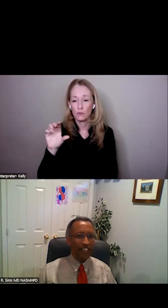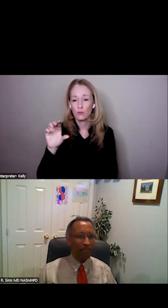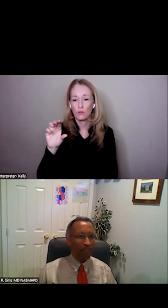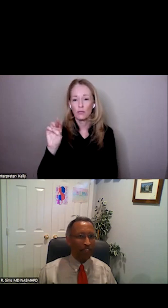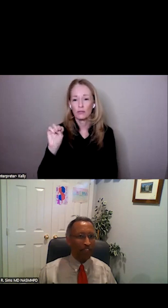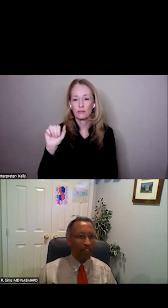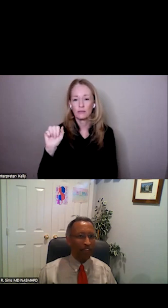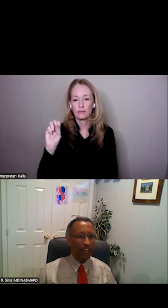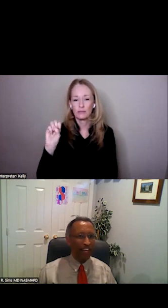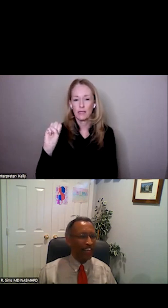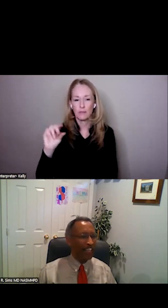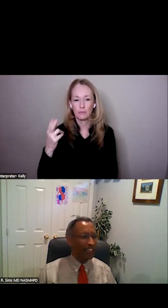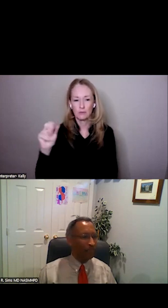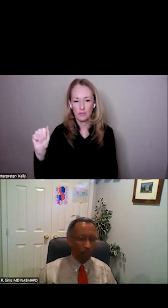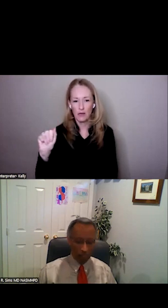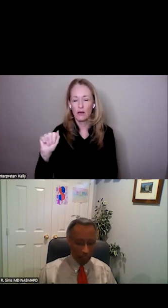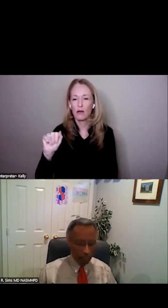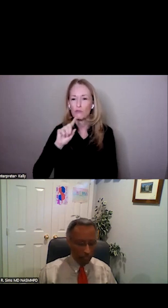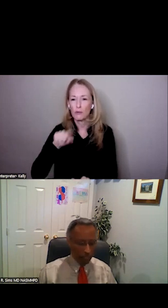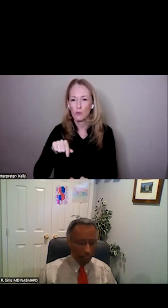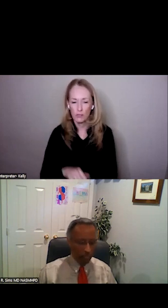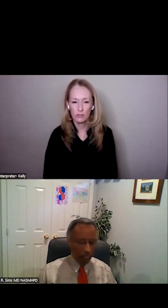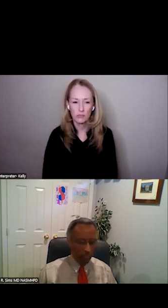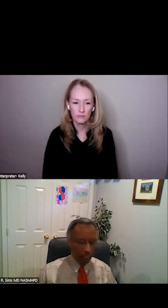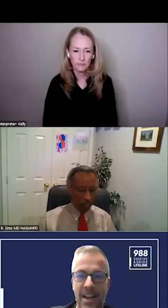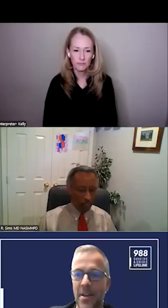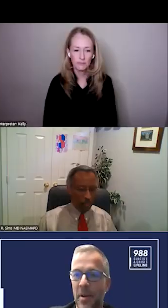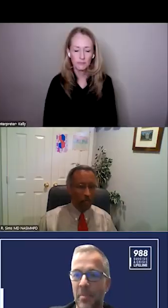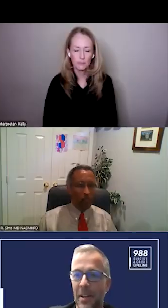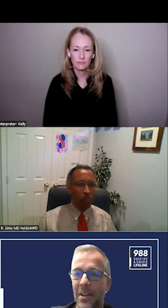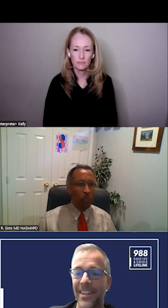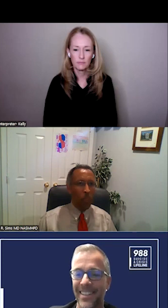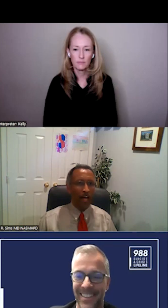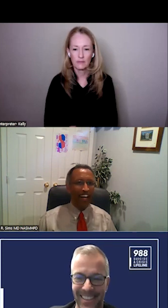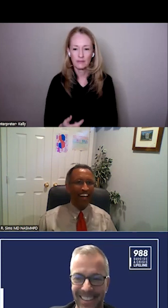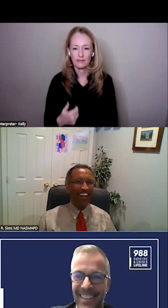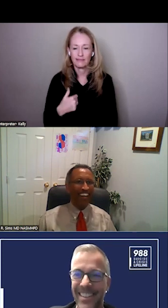again, sir. Oh, thanks, Brian. I lost track of time.